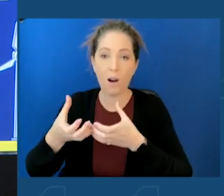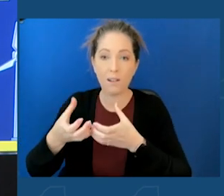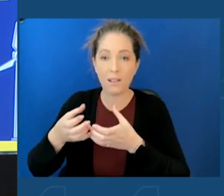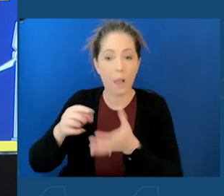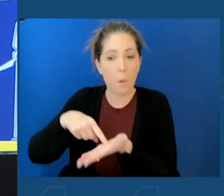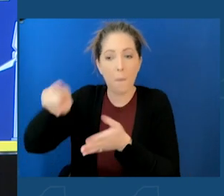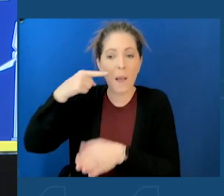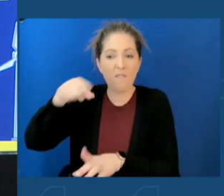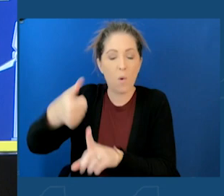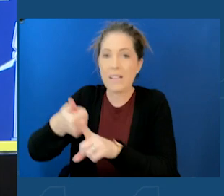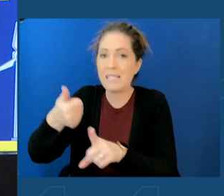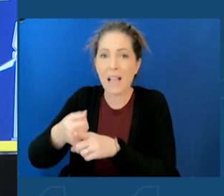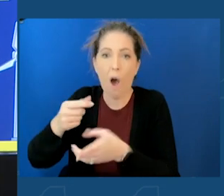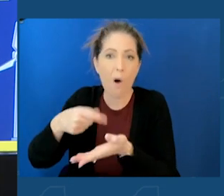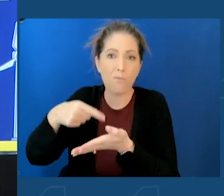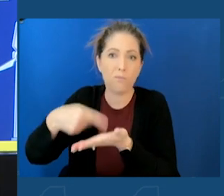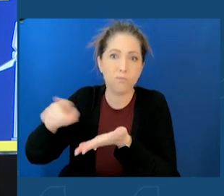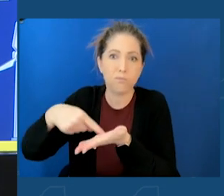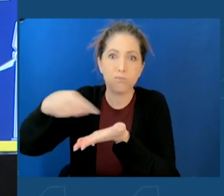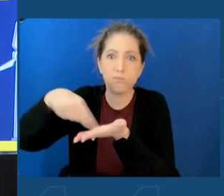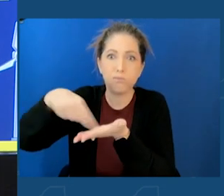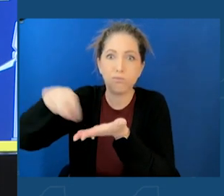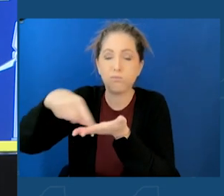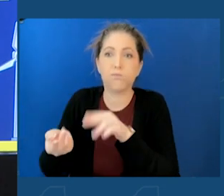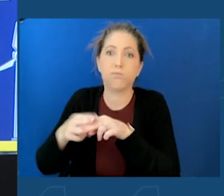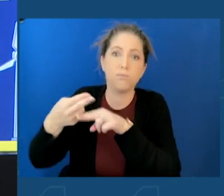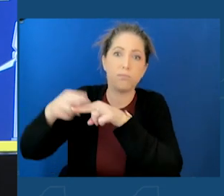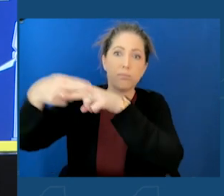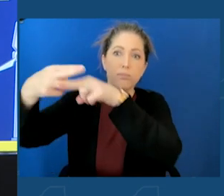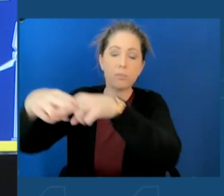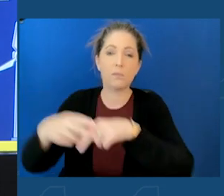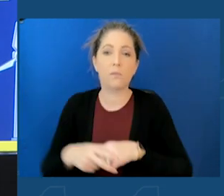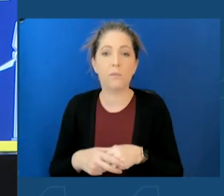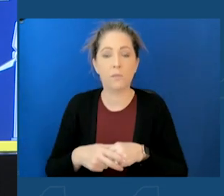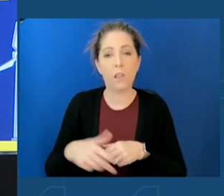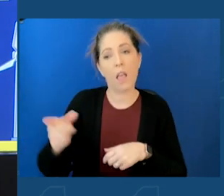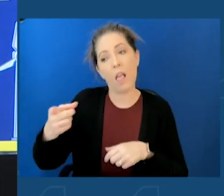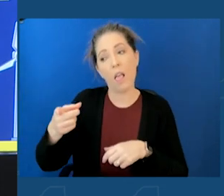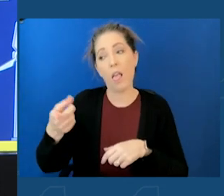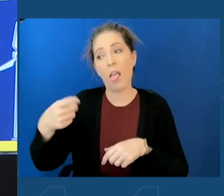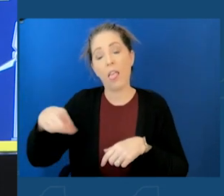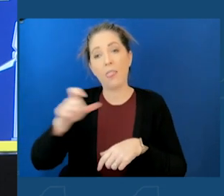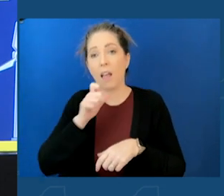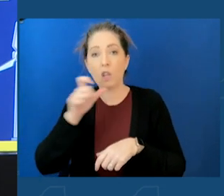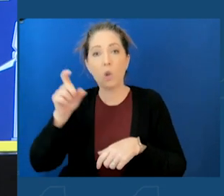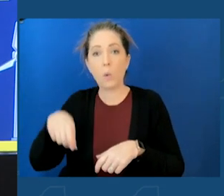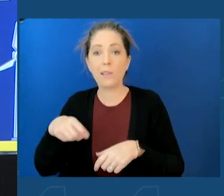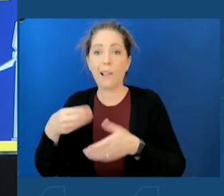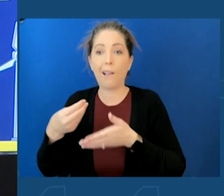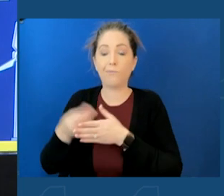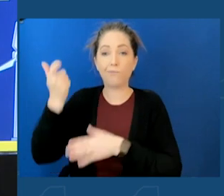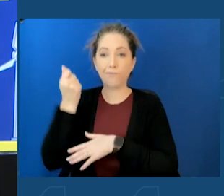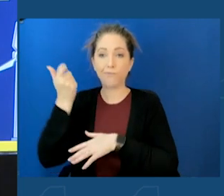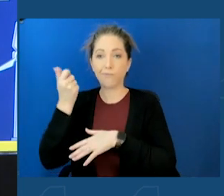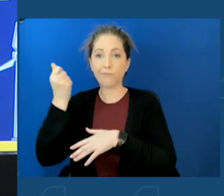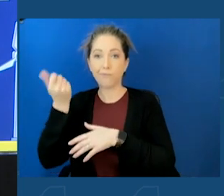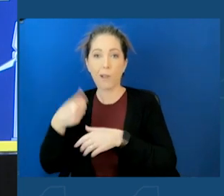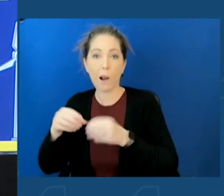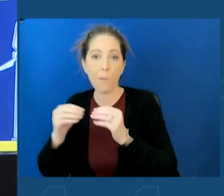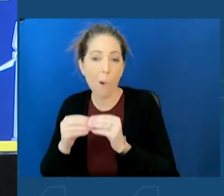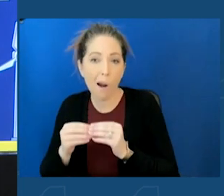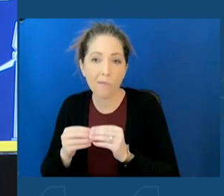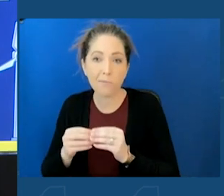Those dividends are getting people off subsistence by the means of using assistance to get them so that they have a middle-class income. They